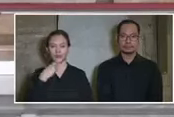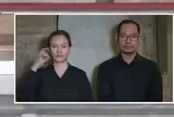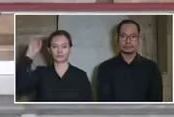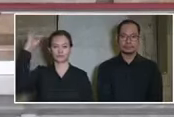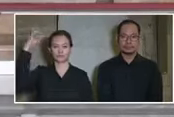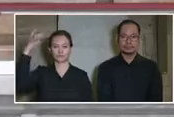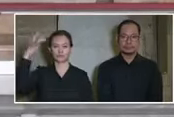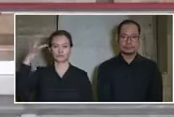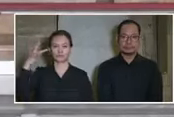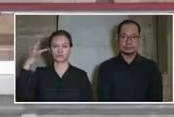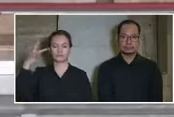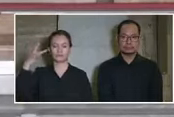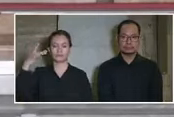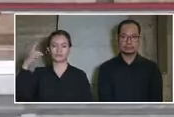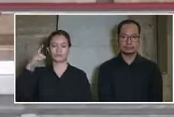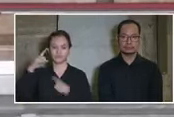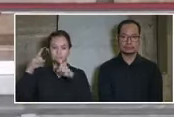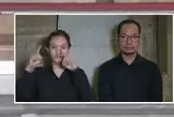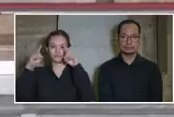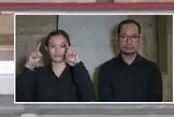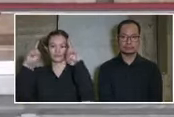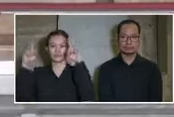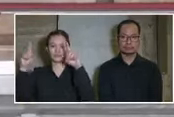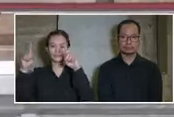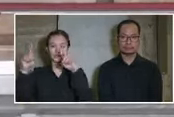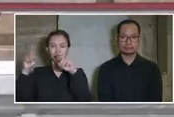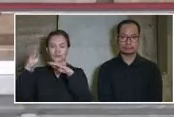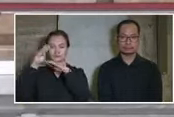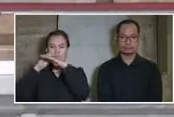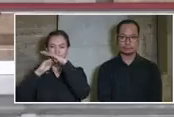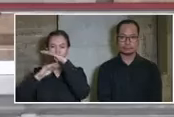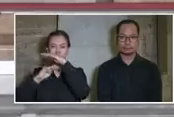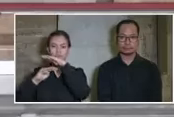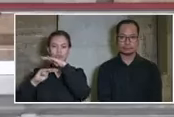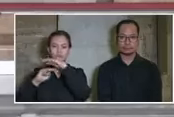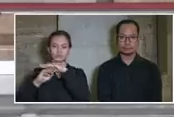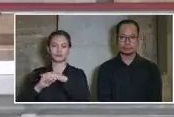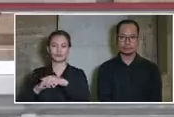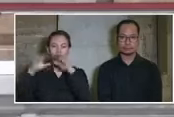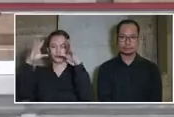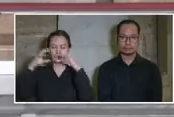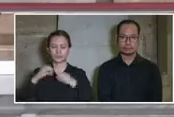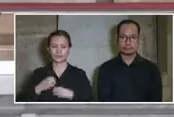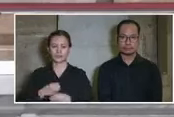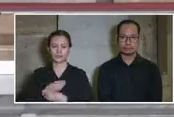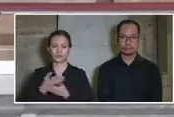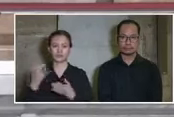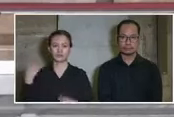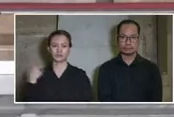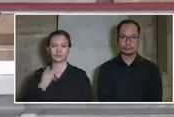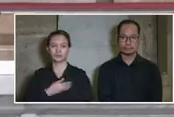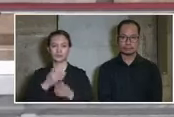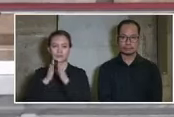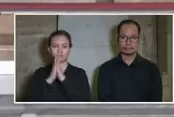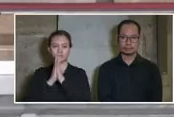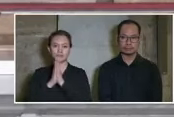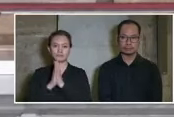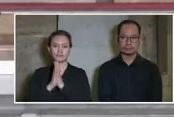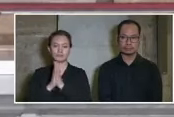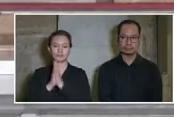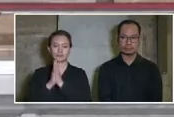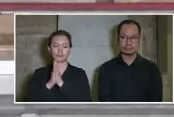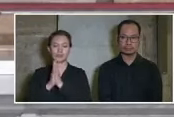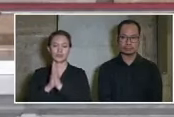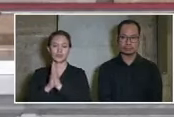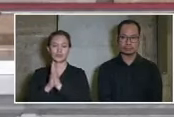graciously accomplish the effects of your mysteries, grant, we pray, that the deeds by which